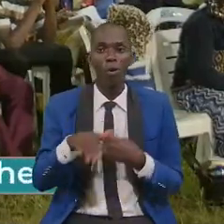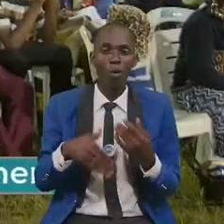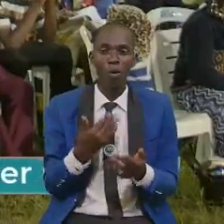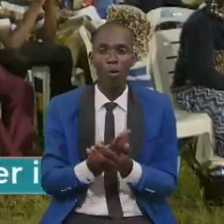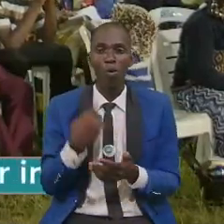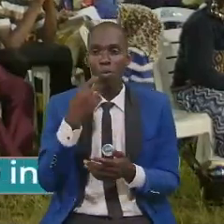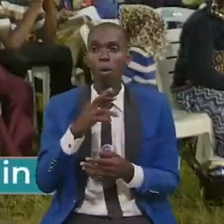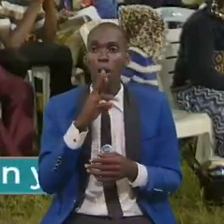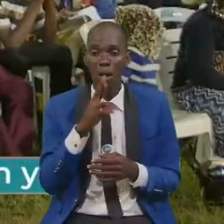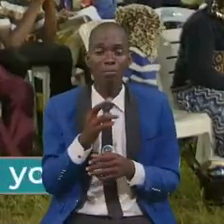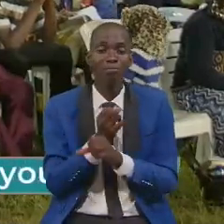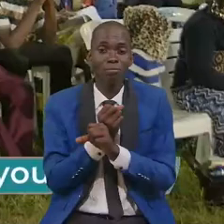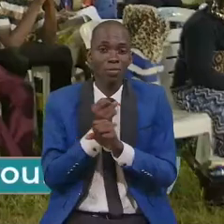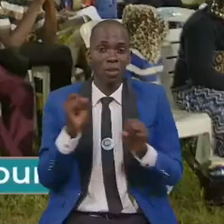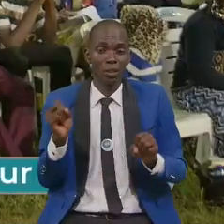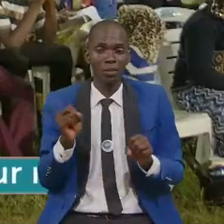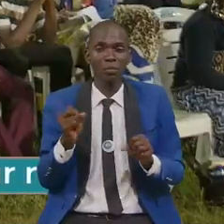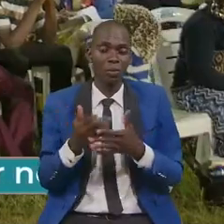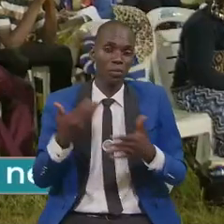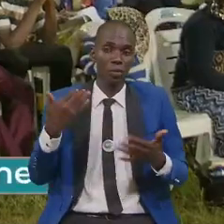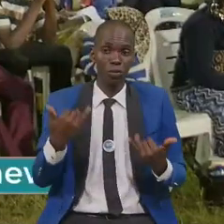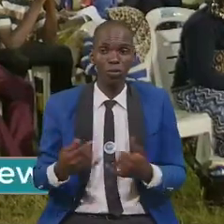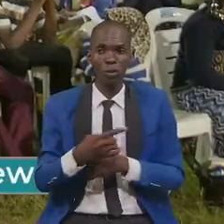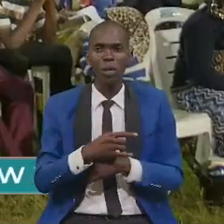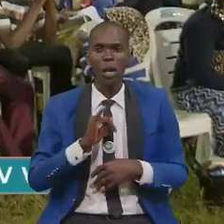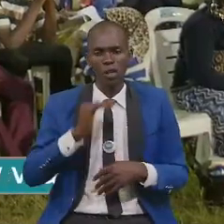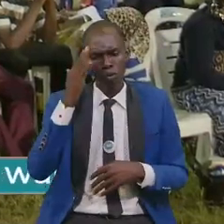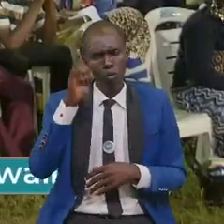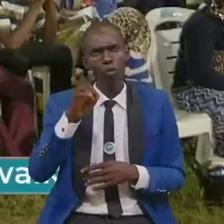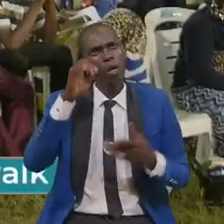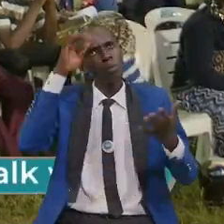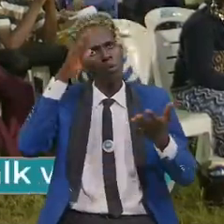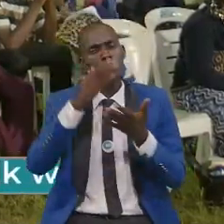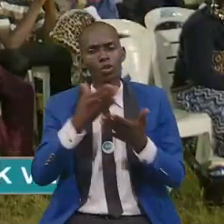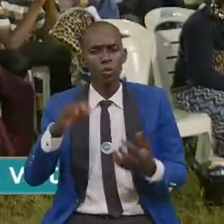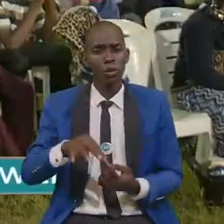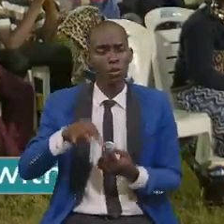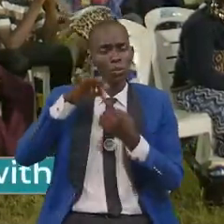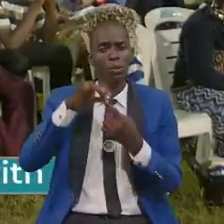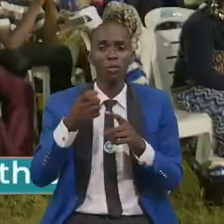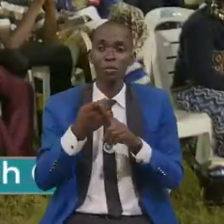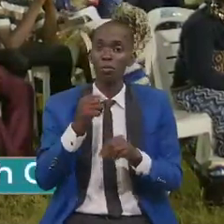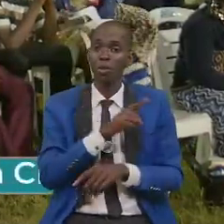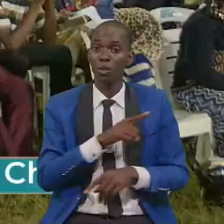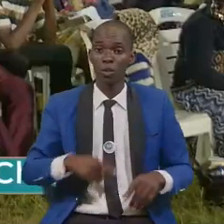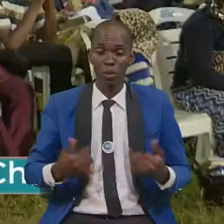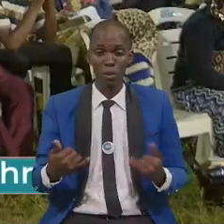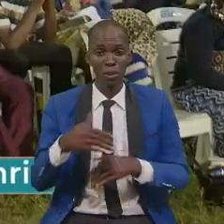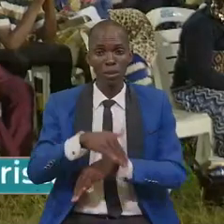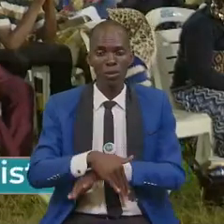sure you need something special you want the Lord to do for you. This is the time to talk to Him. This is your